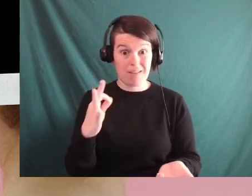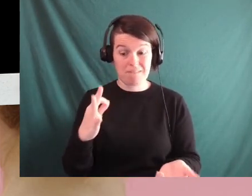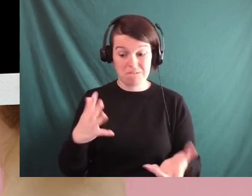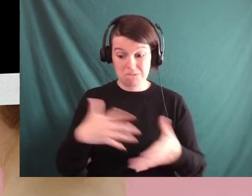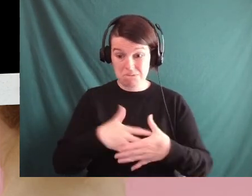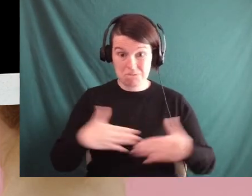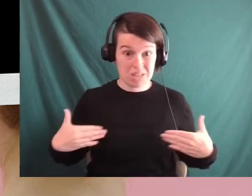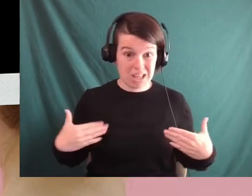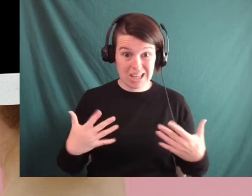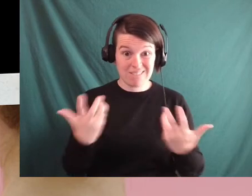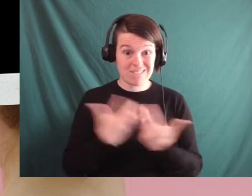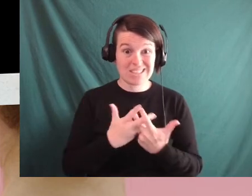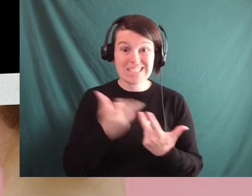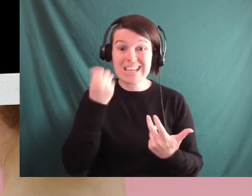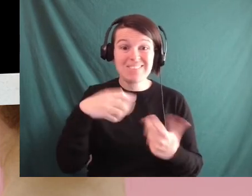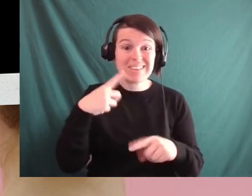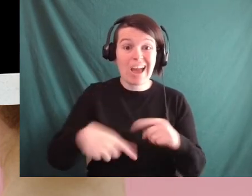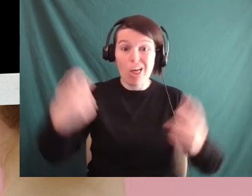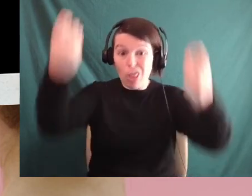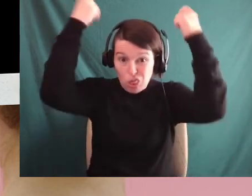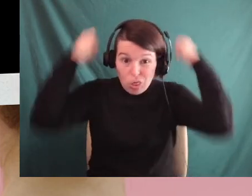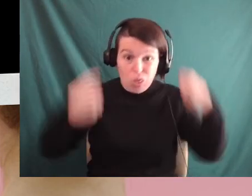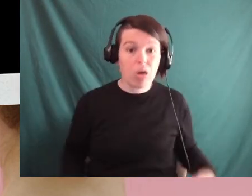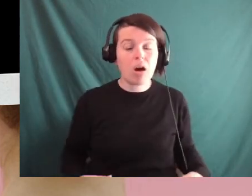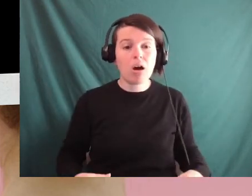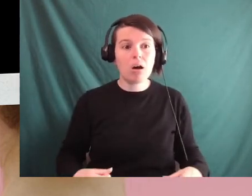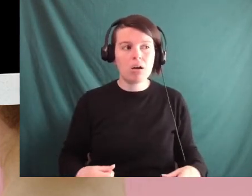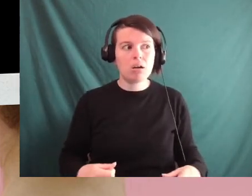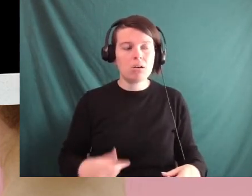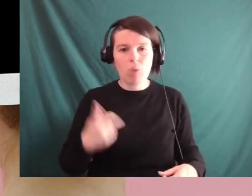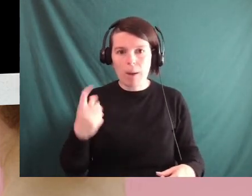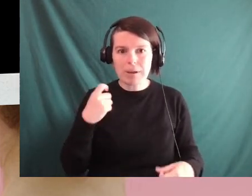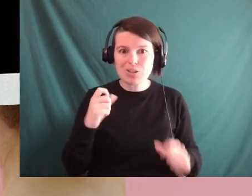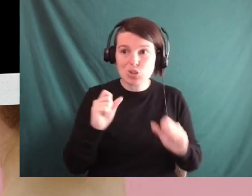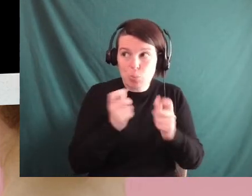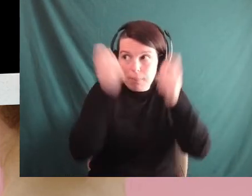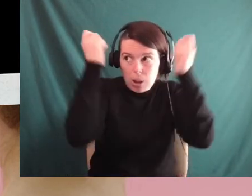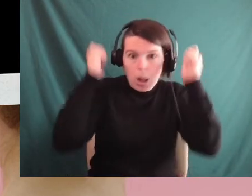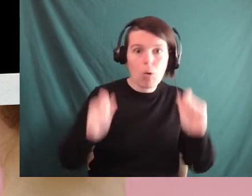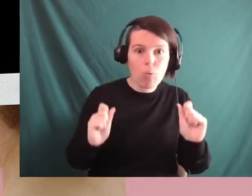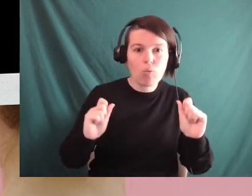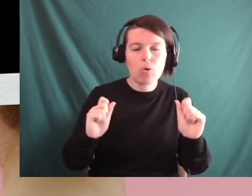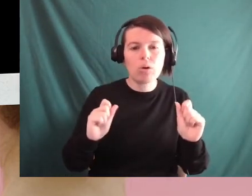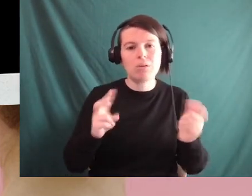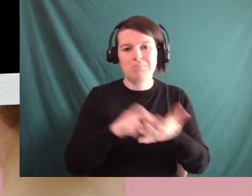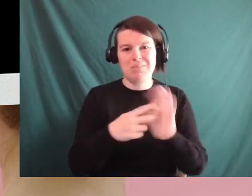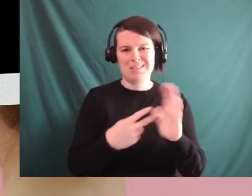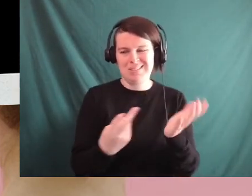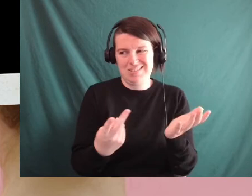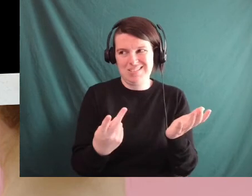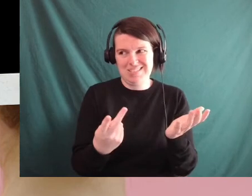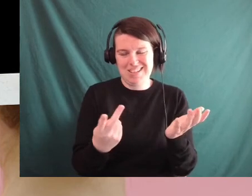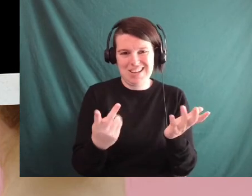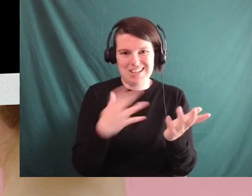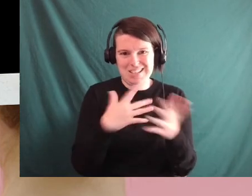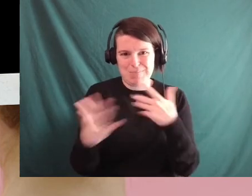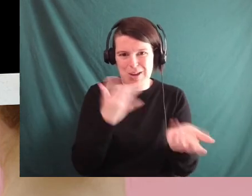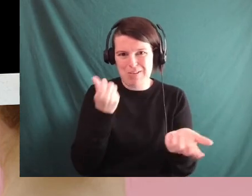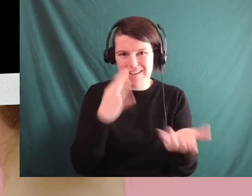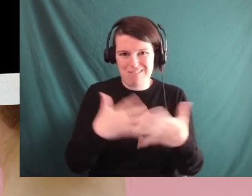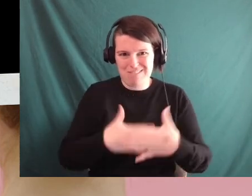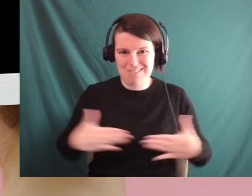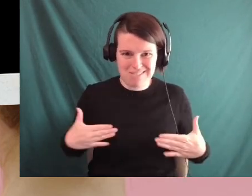chest. If you can't get it on over your shoulders because you pull it over your shoulders, then it doesn't matter if it fits your chest or